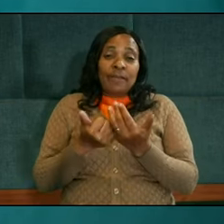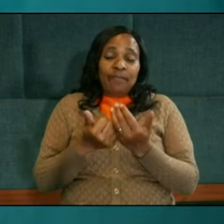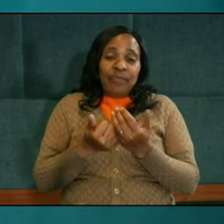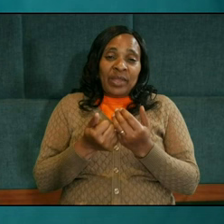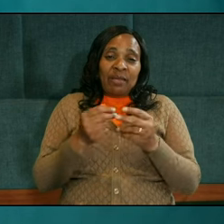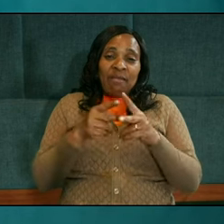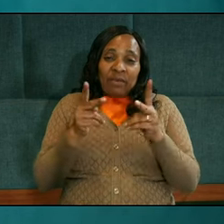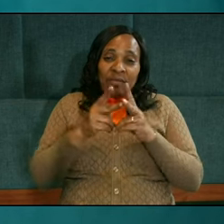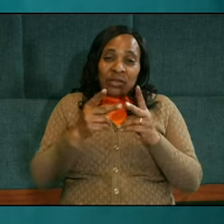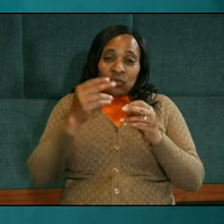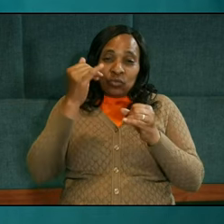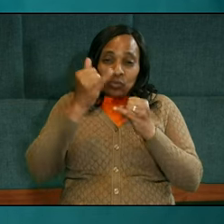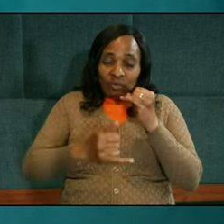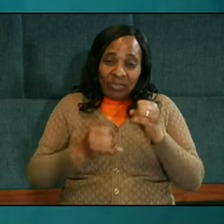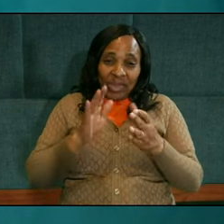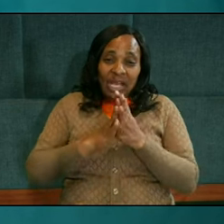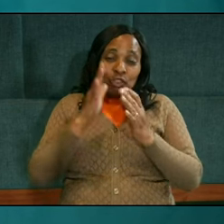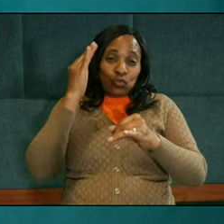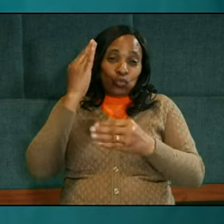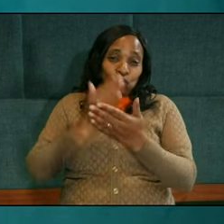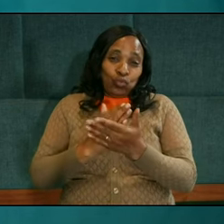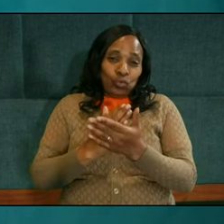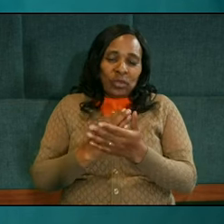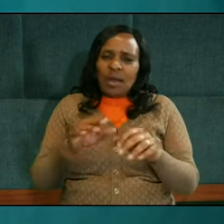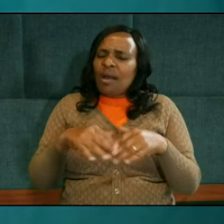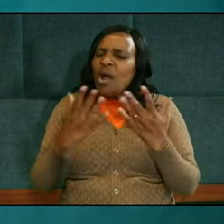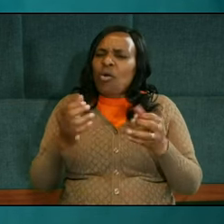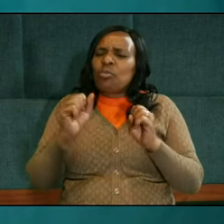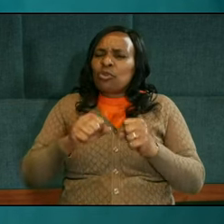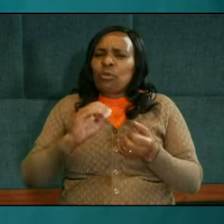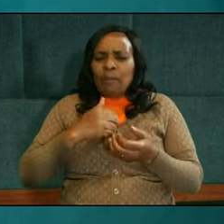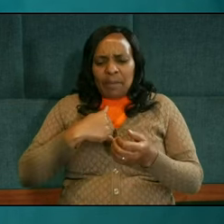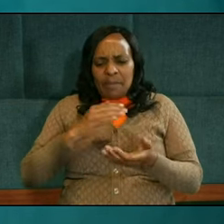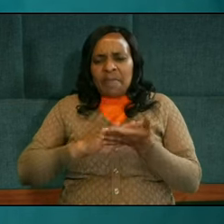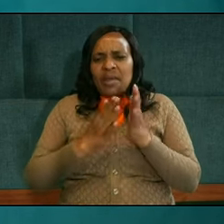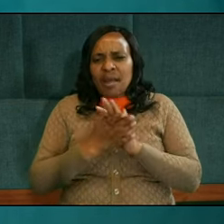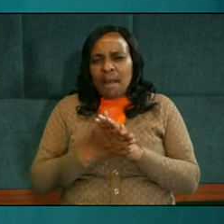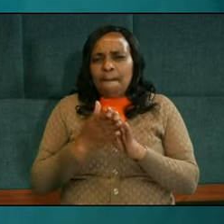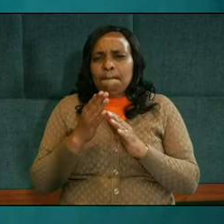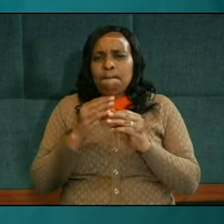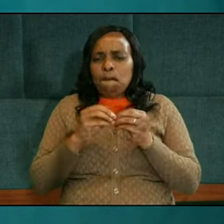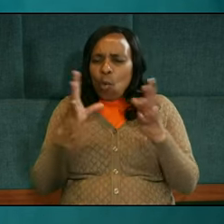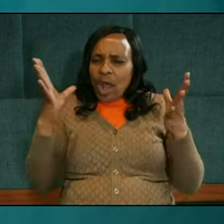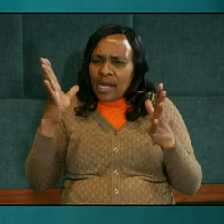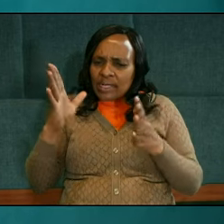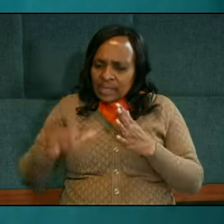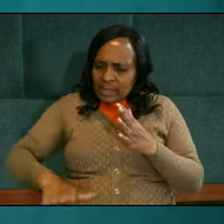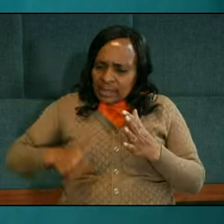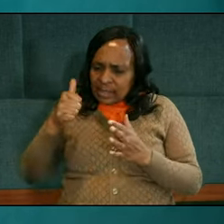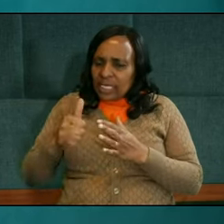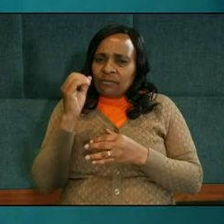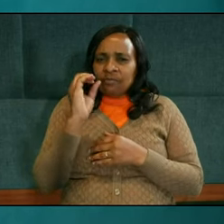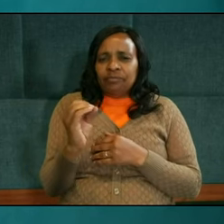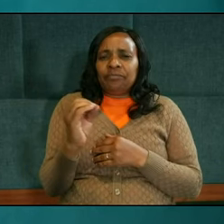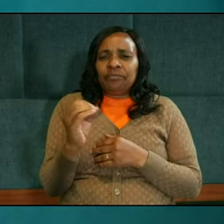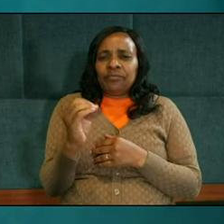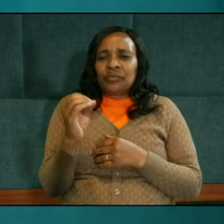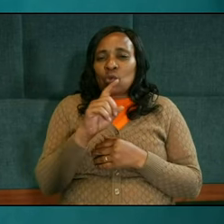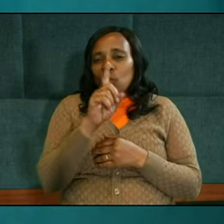is right and true. How can I become more selfless is the question.